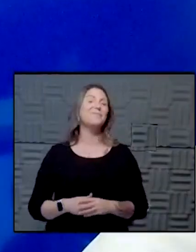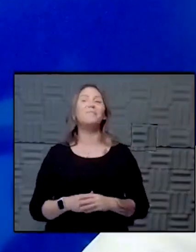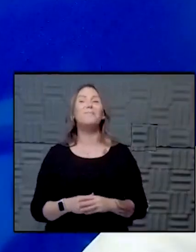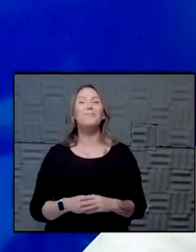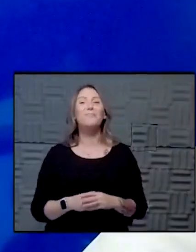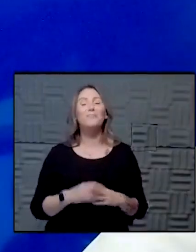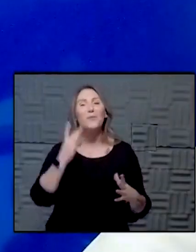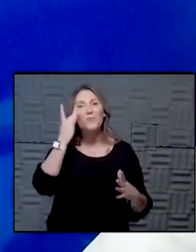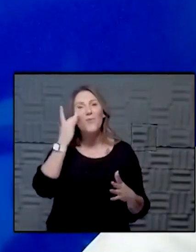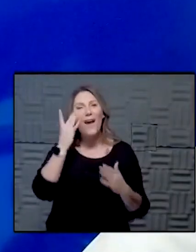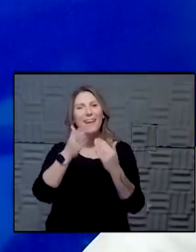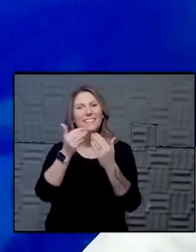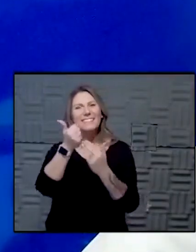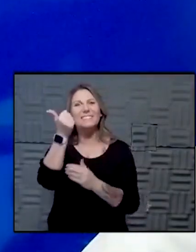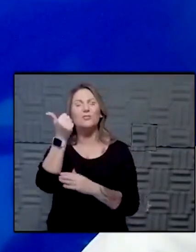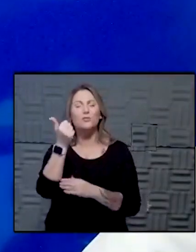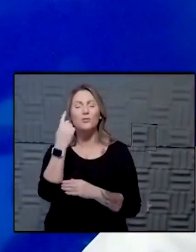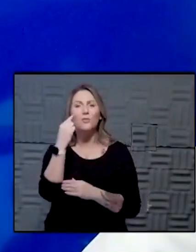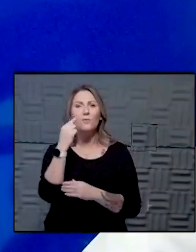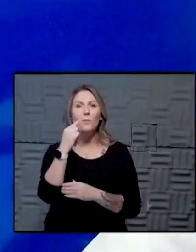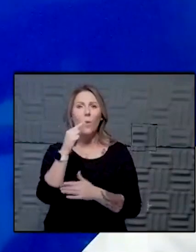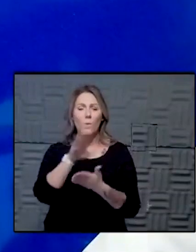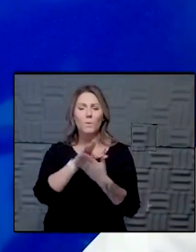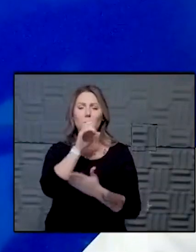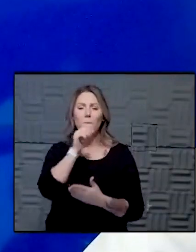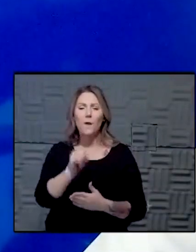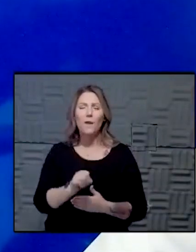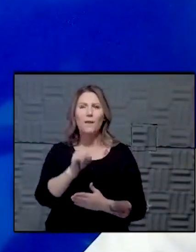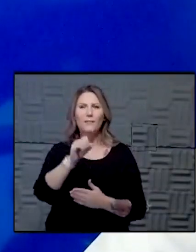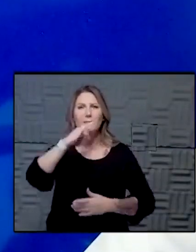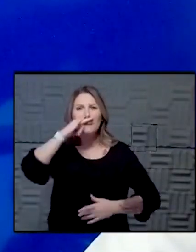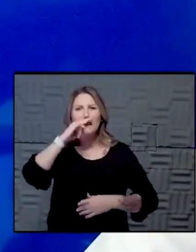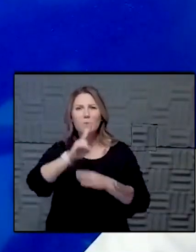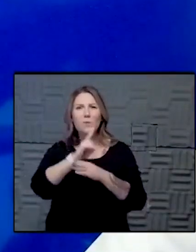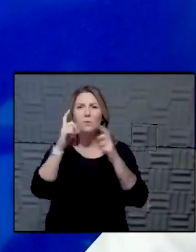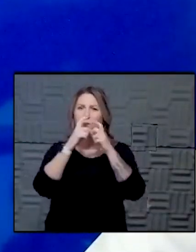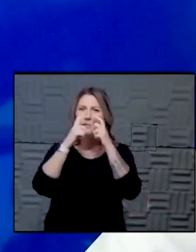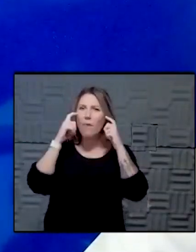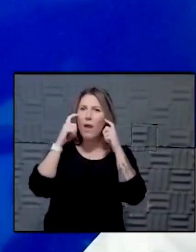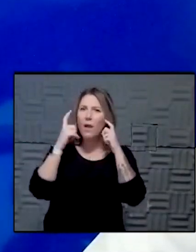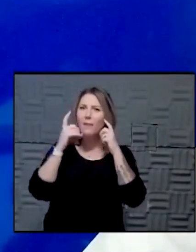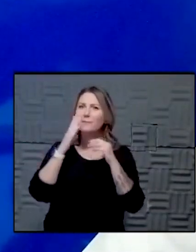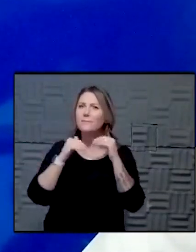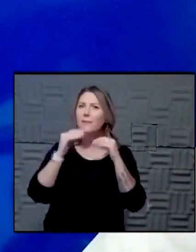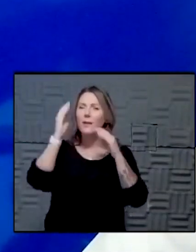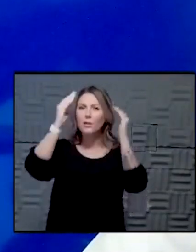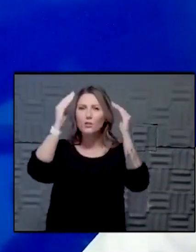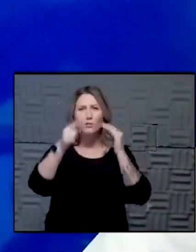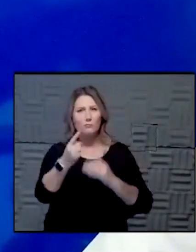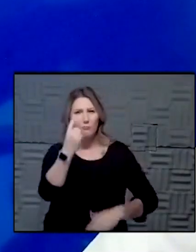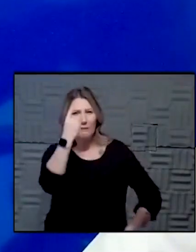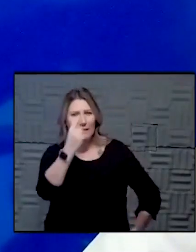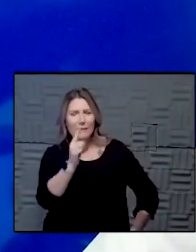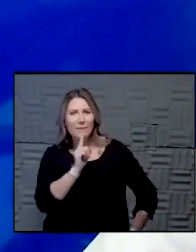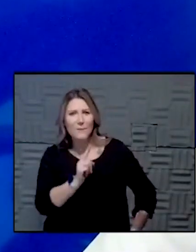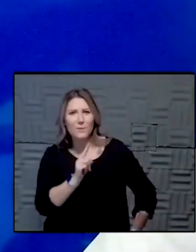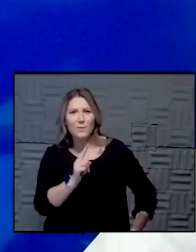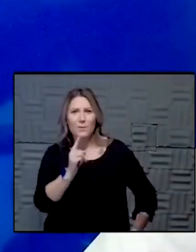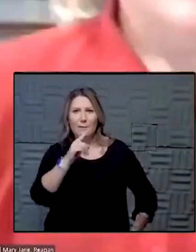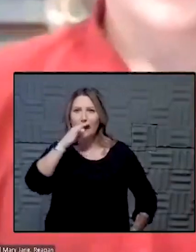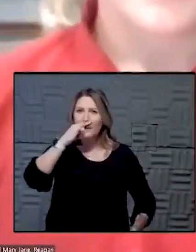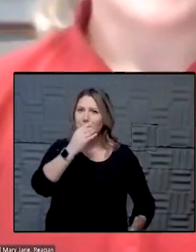do you think it's easier for school-aged children to wear a mask than adults? Or do you think that's true, that kids do better than